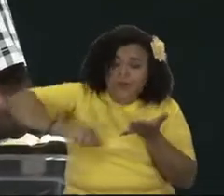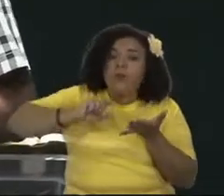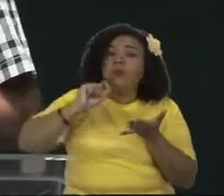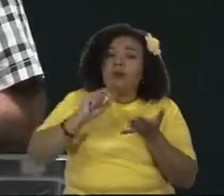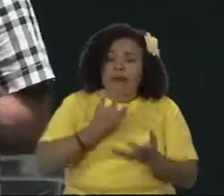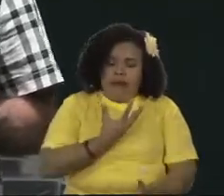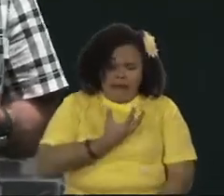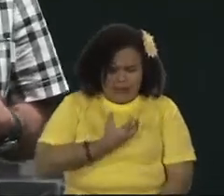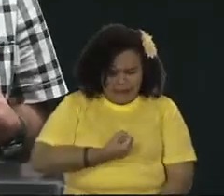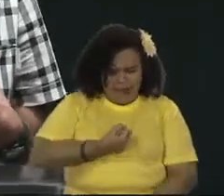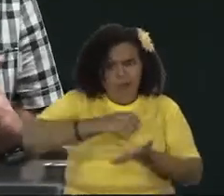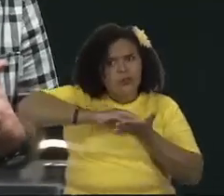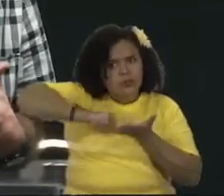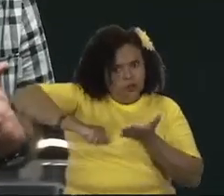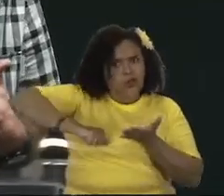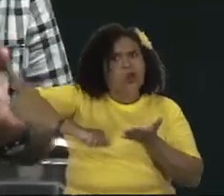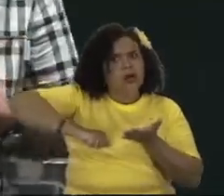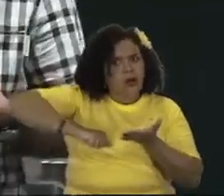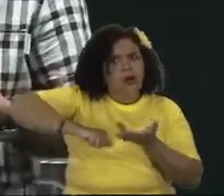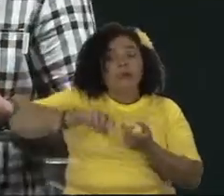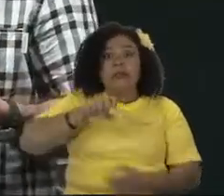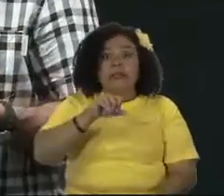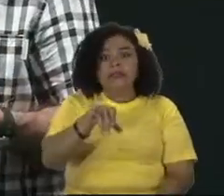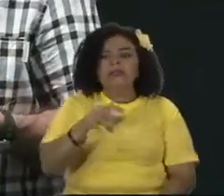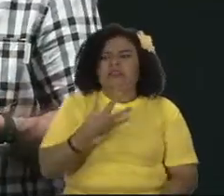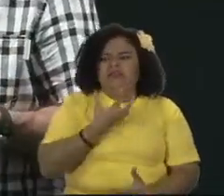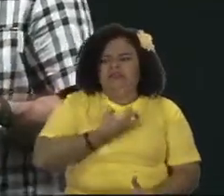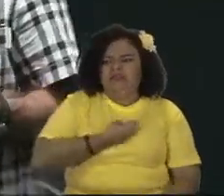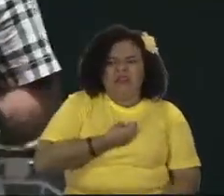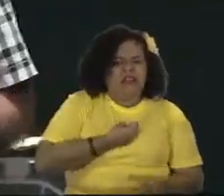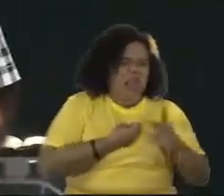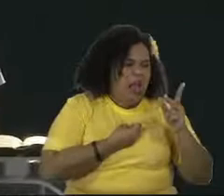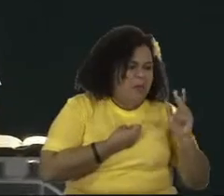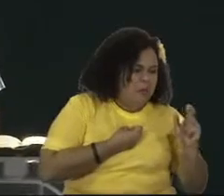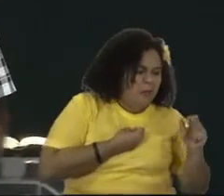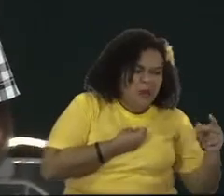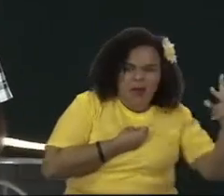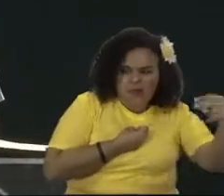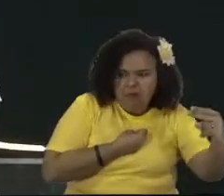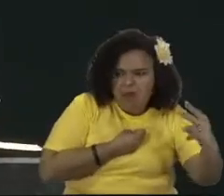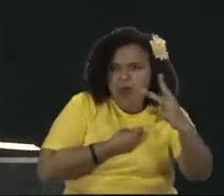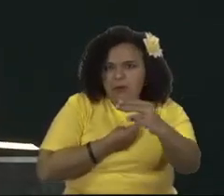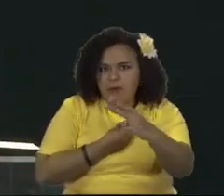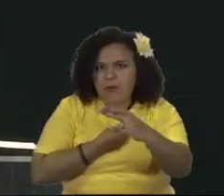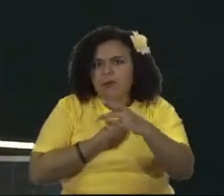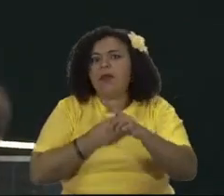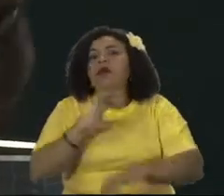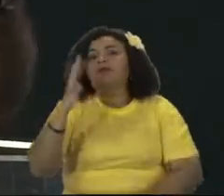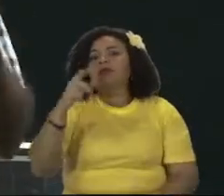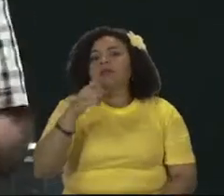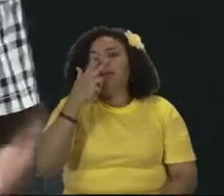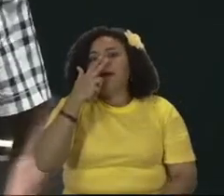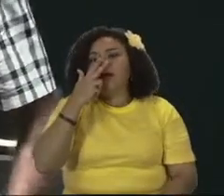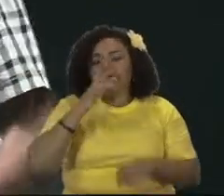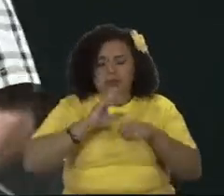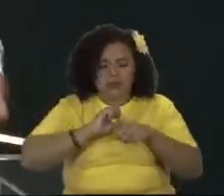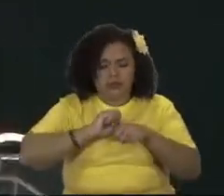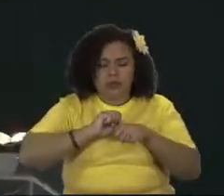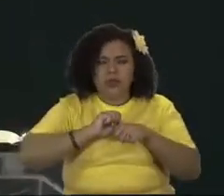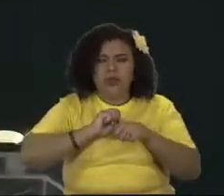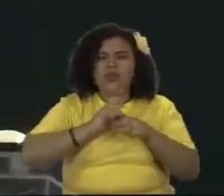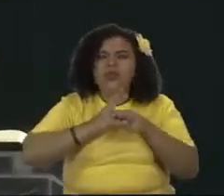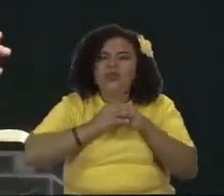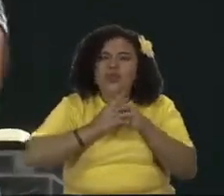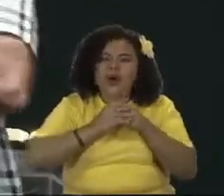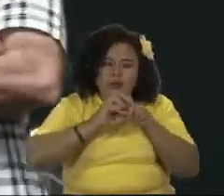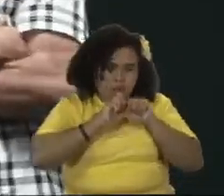grow, because it's going to end up being bad to everyone. And you must fix it. But